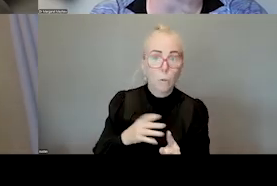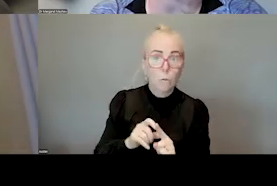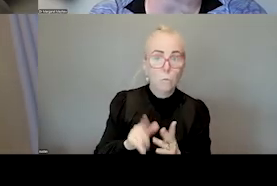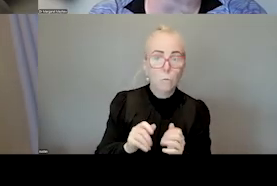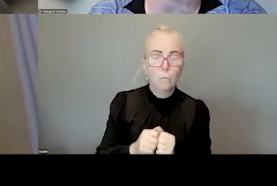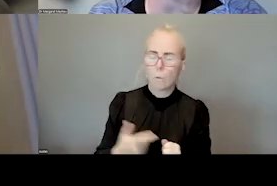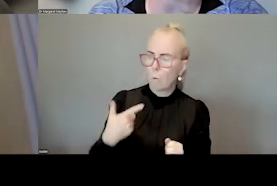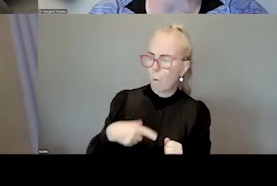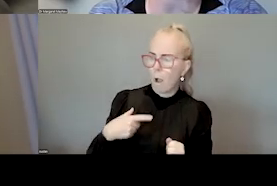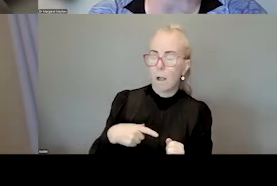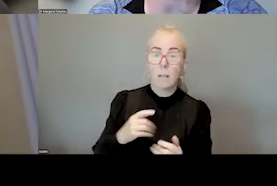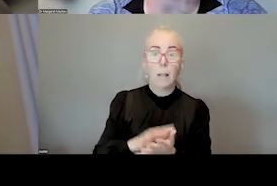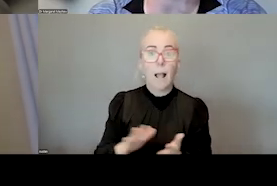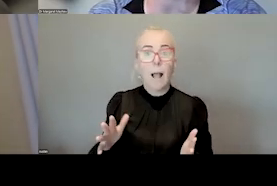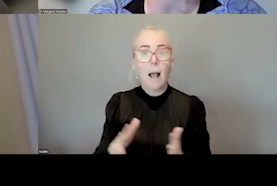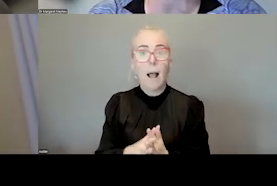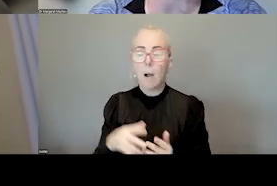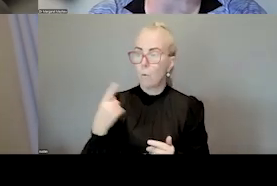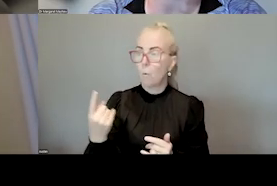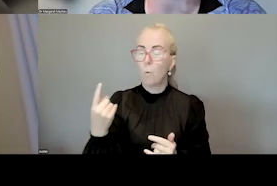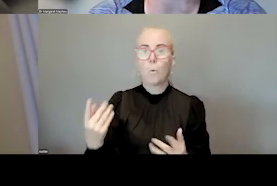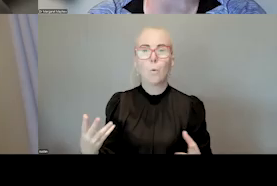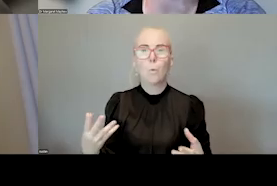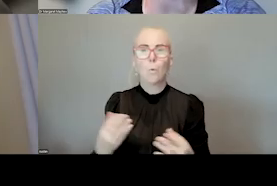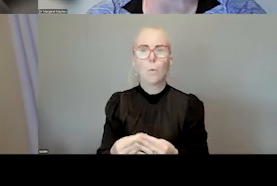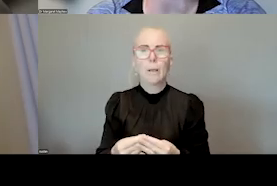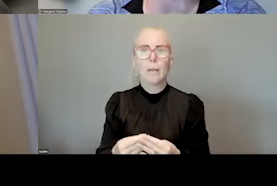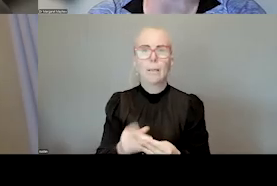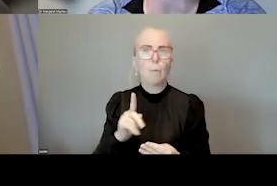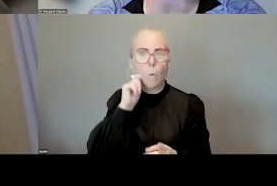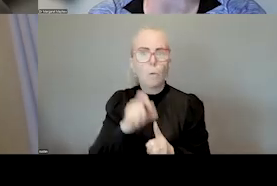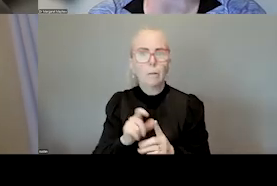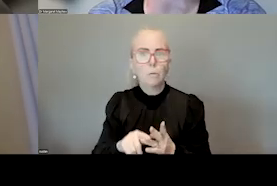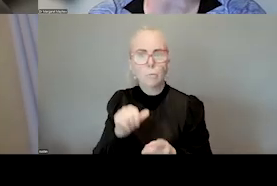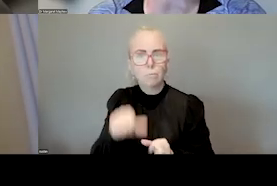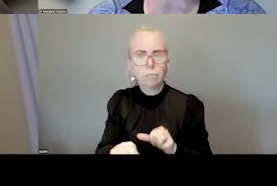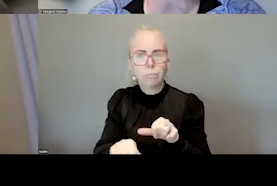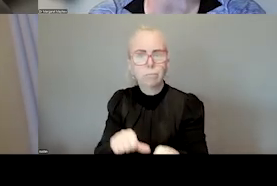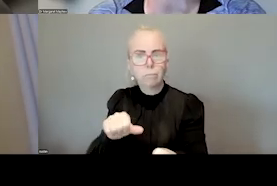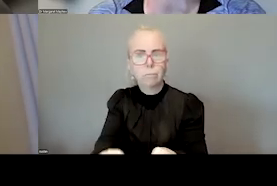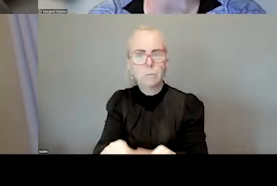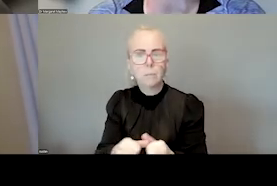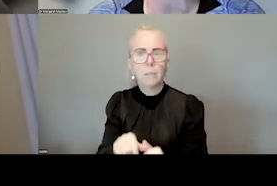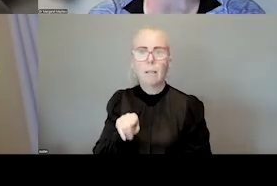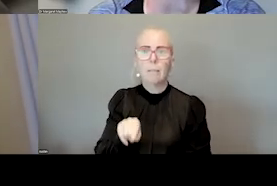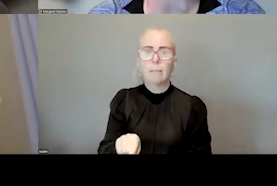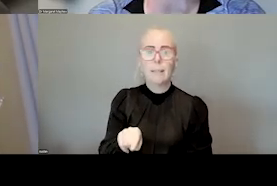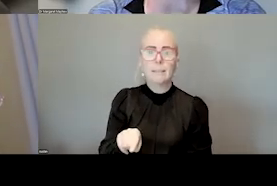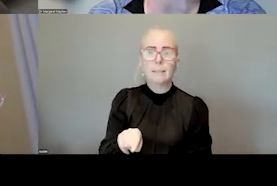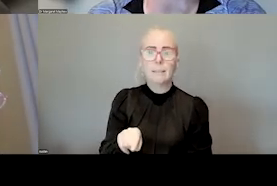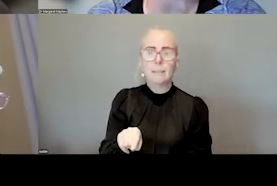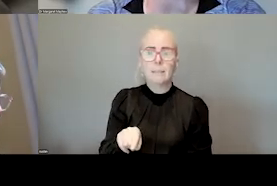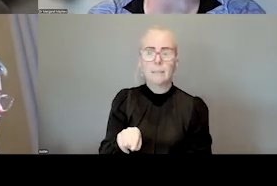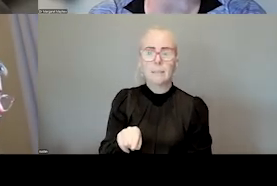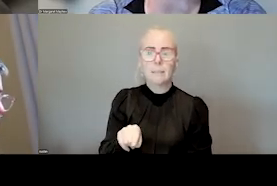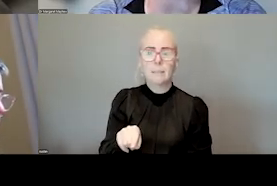work, who you're going to work with, and the key steps that you will take. So Mhm. this is 5,600 characters or